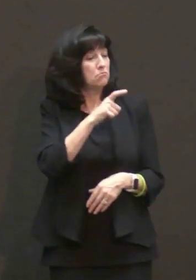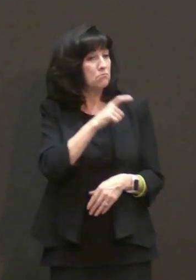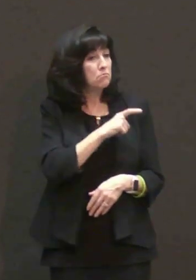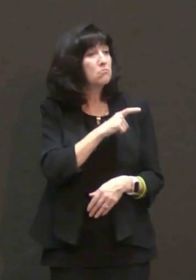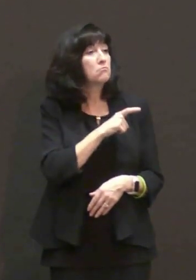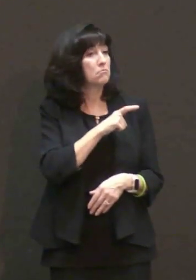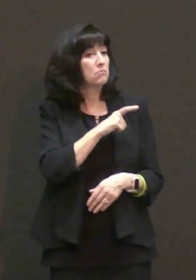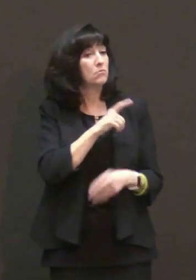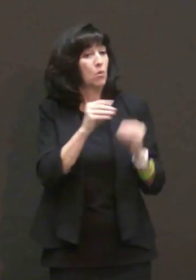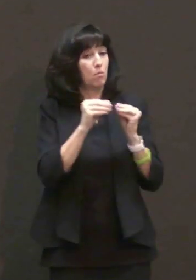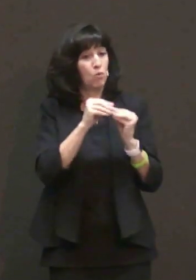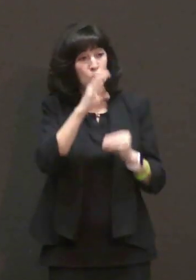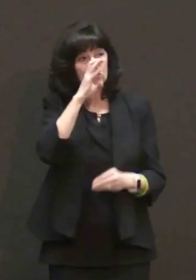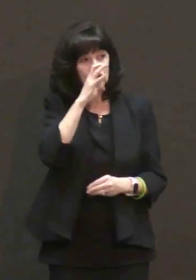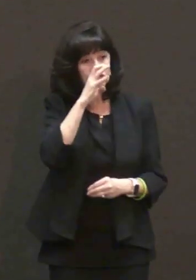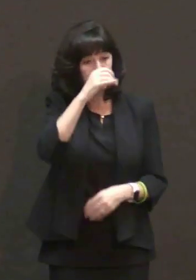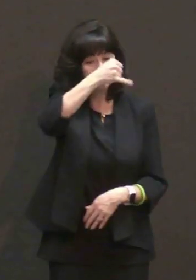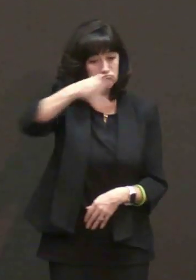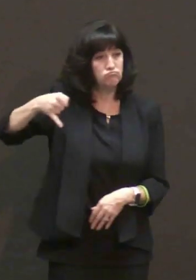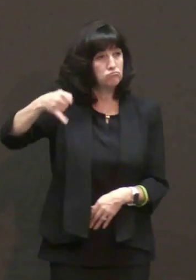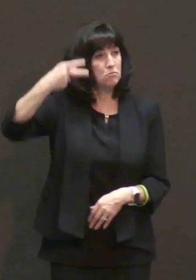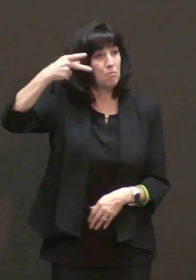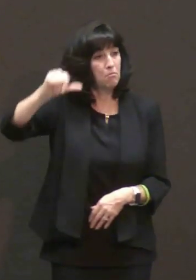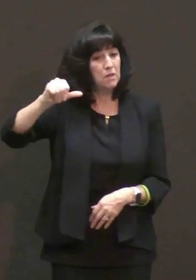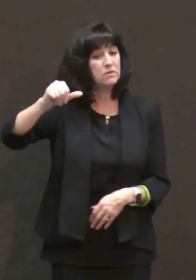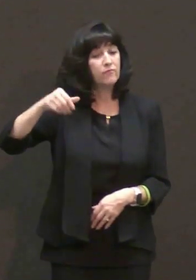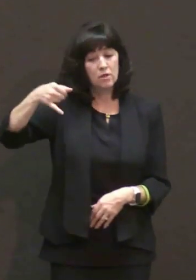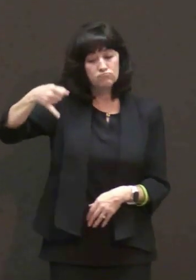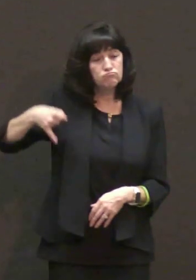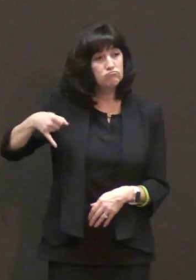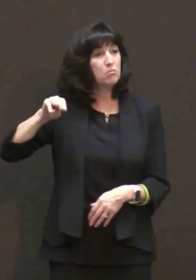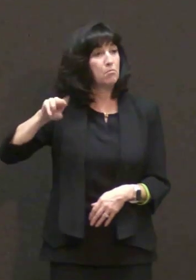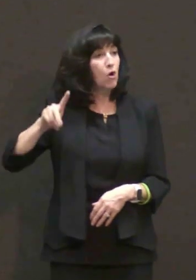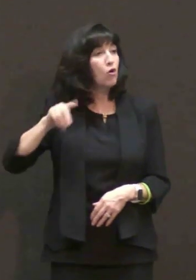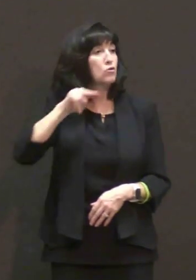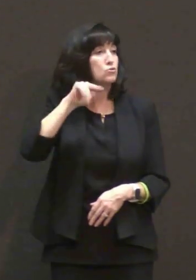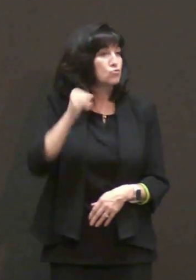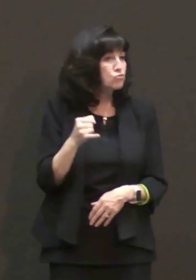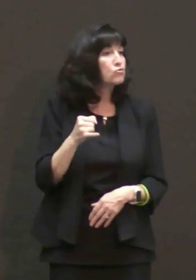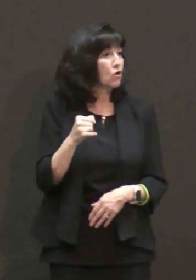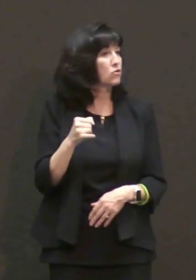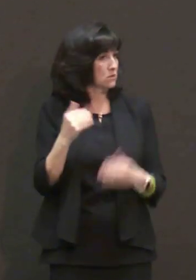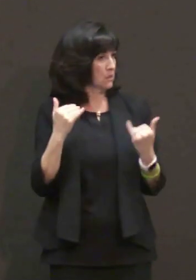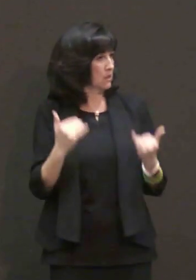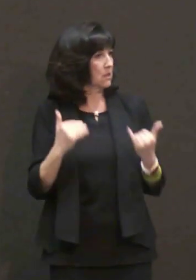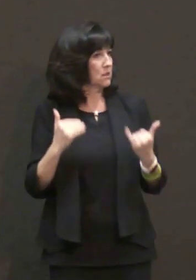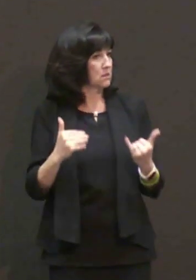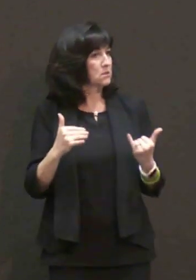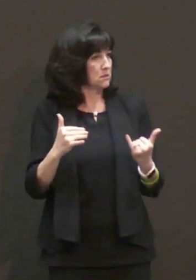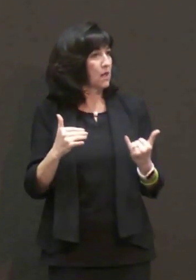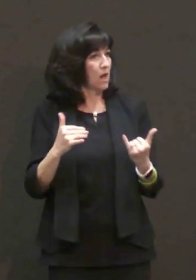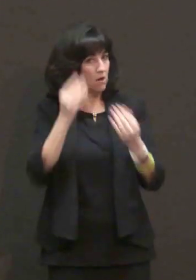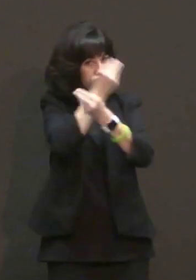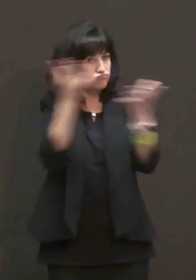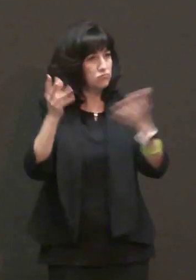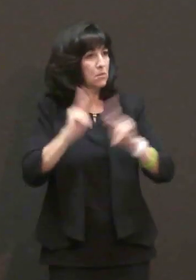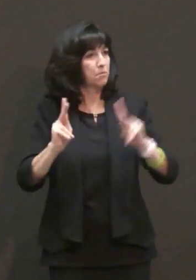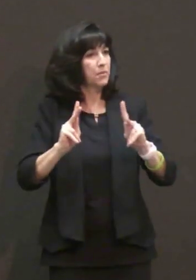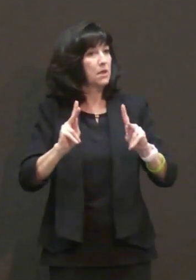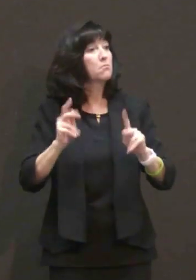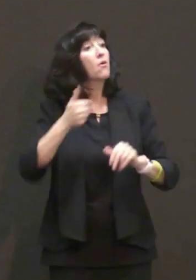actions on the border have sent a message that's sinking in and having a positive impact. So we'll follow